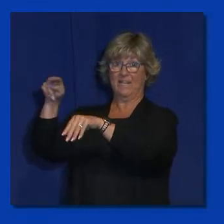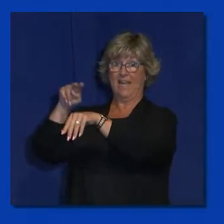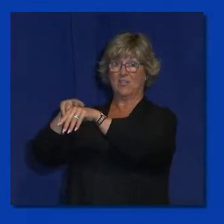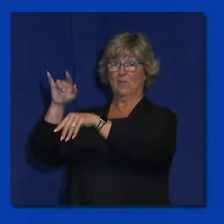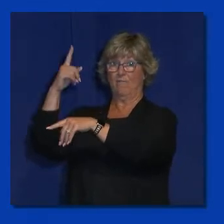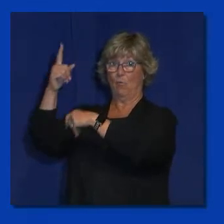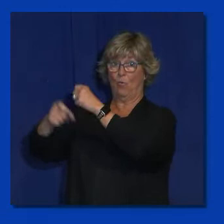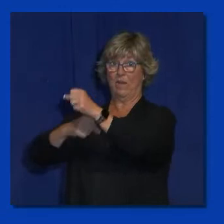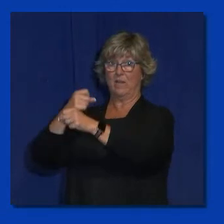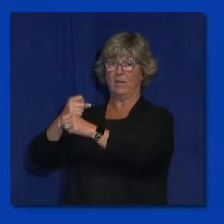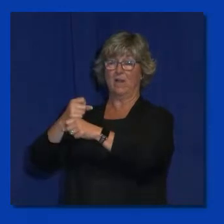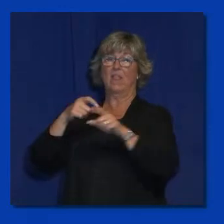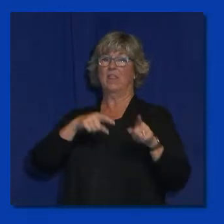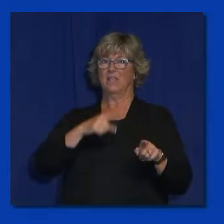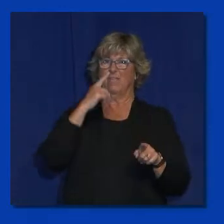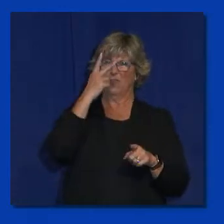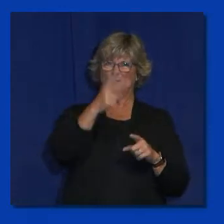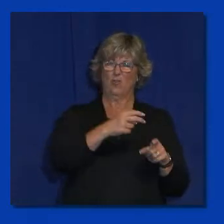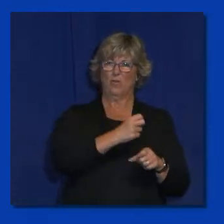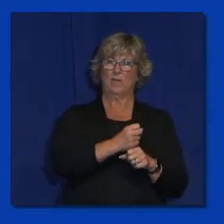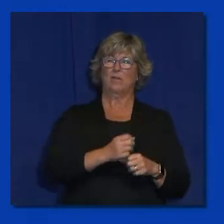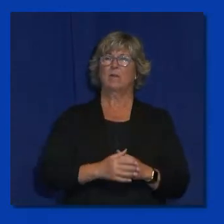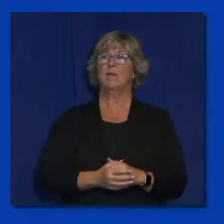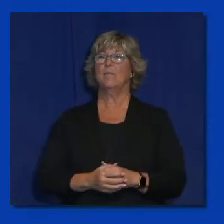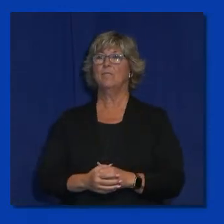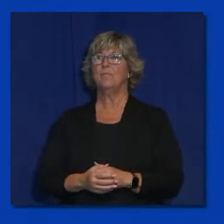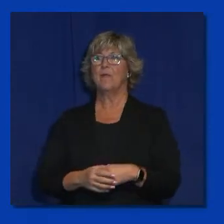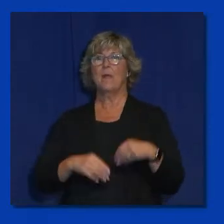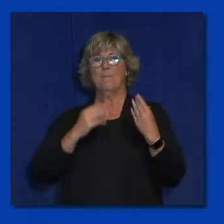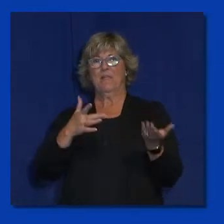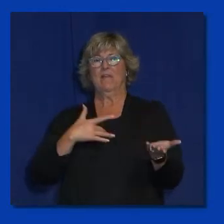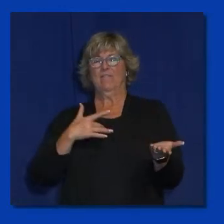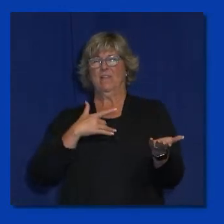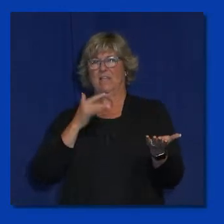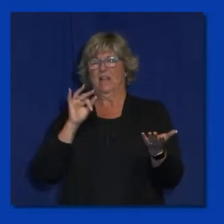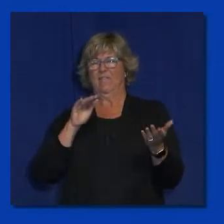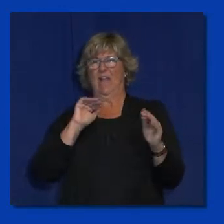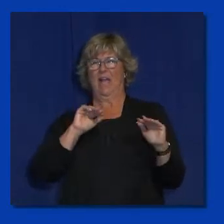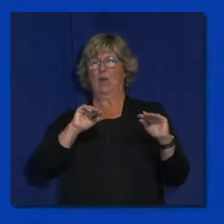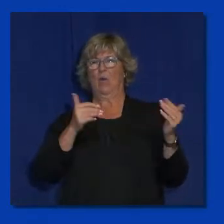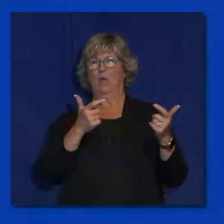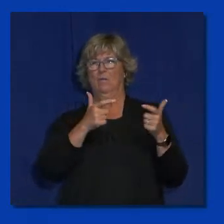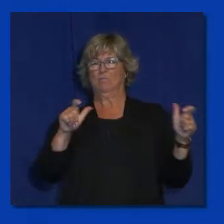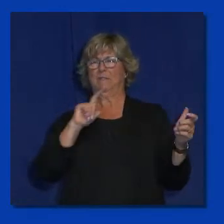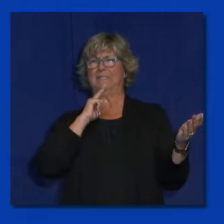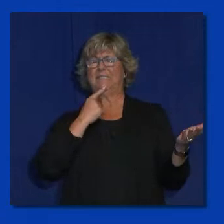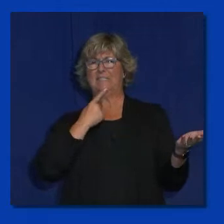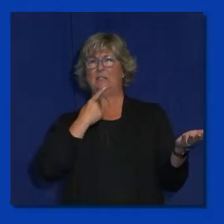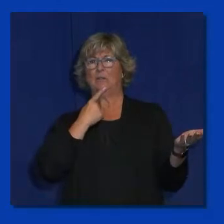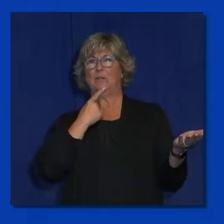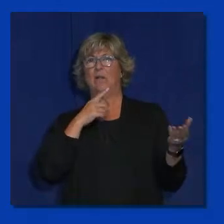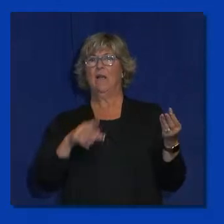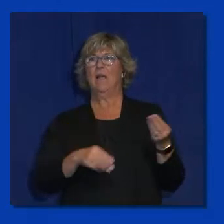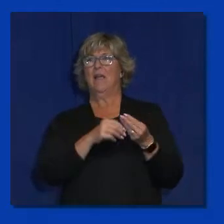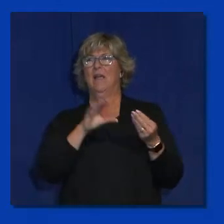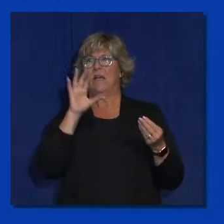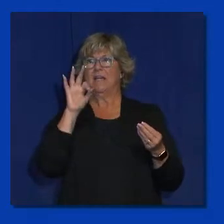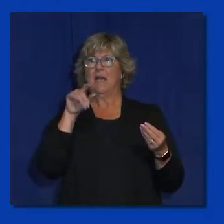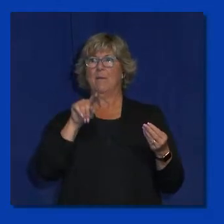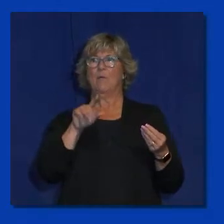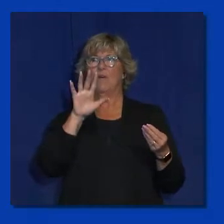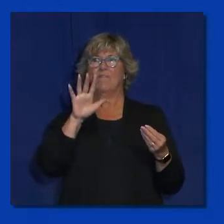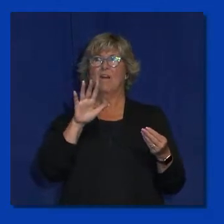year, this is 2 year. But it gives you a sense of the magnitude. of what we're proposing, additional $9.5